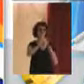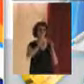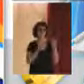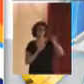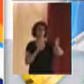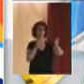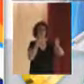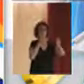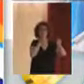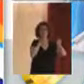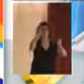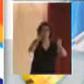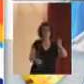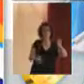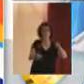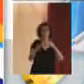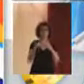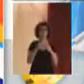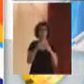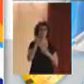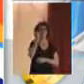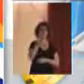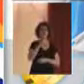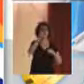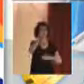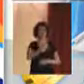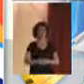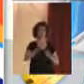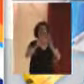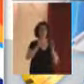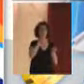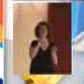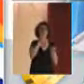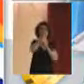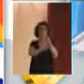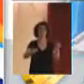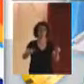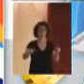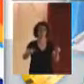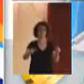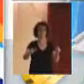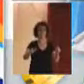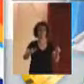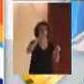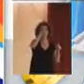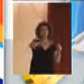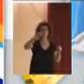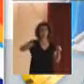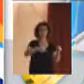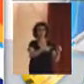individual level. With a star, you can see the information on the users, and in different colors,